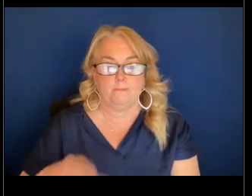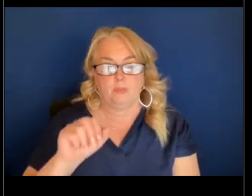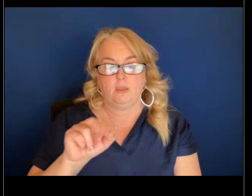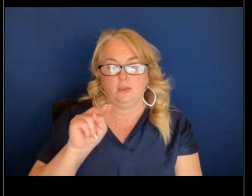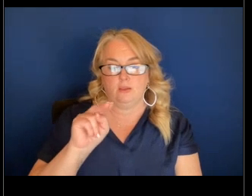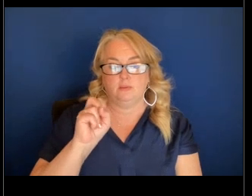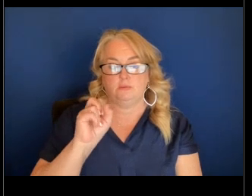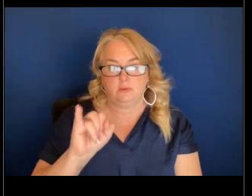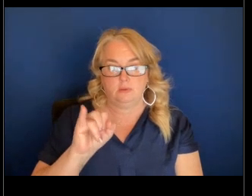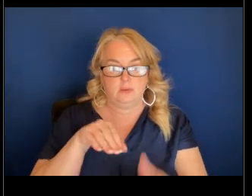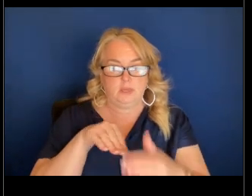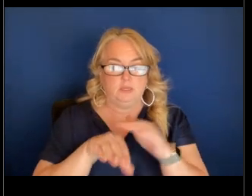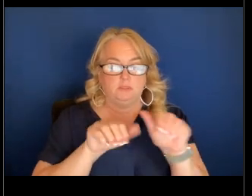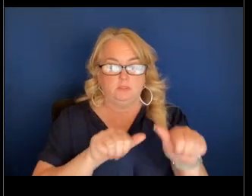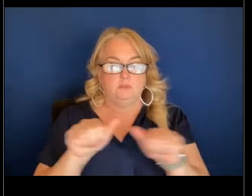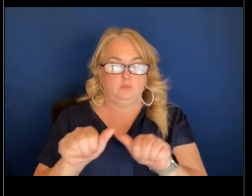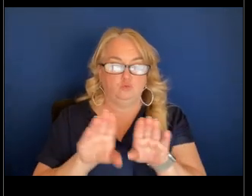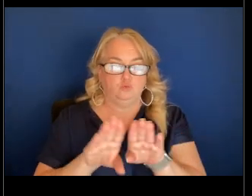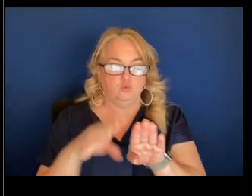ANSI, accessible doors.